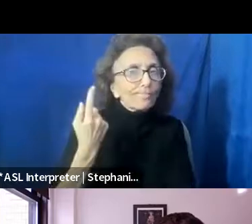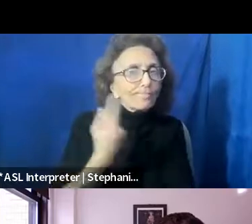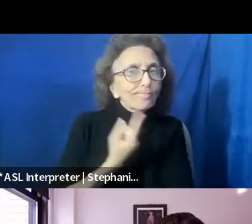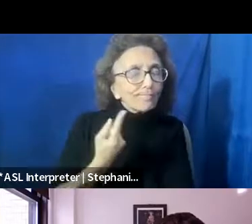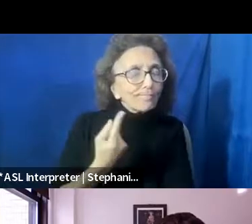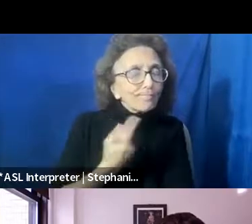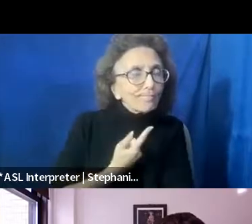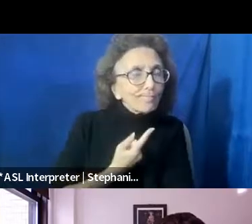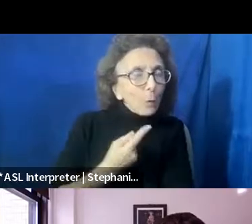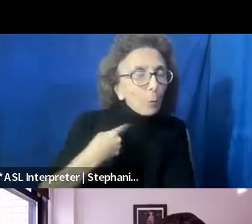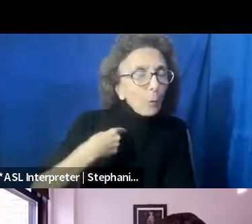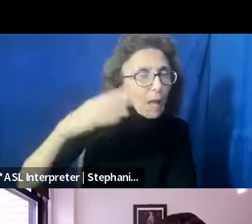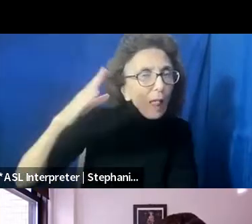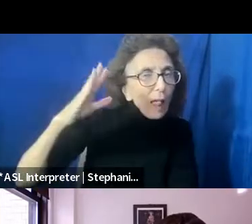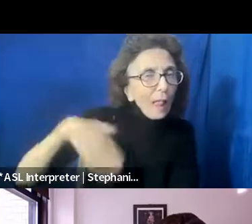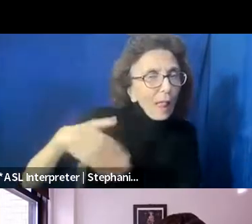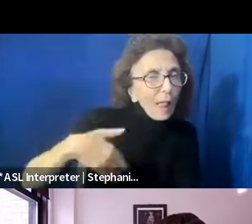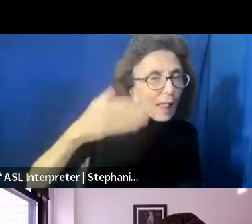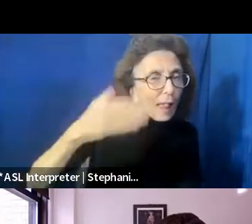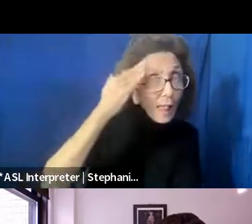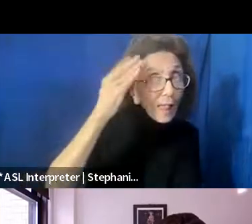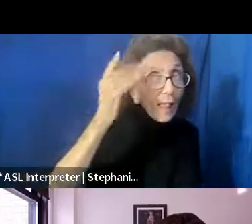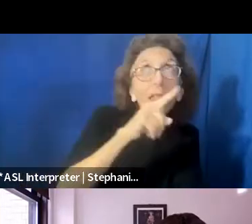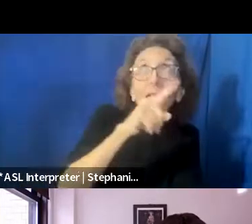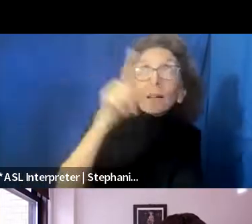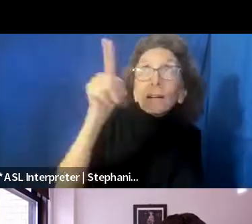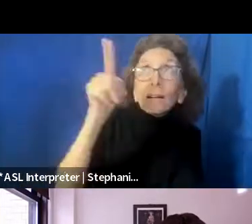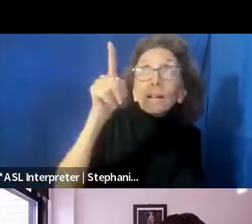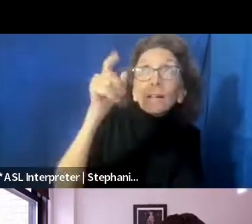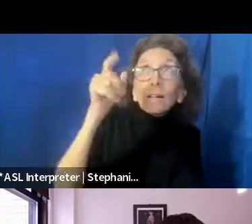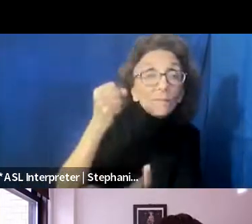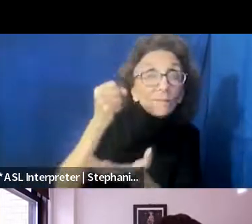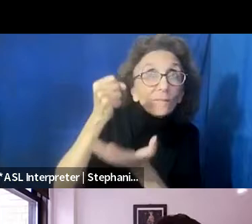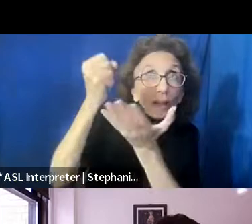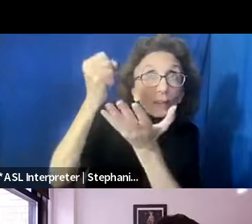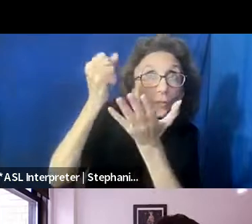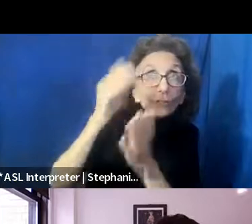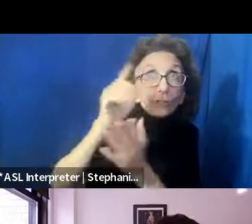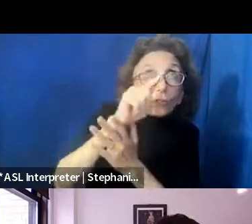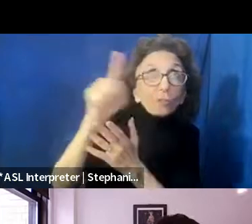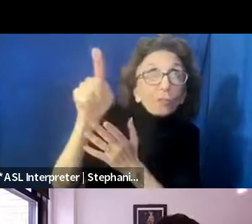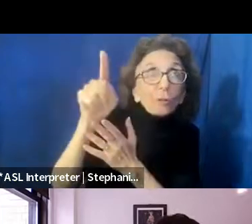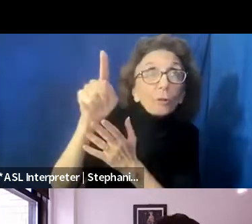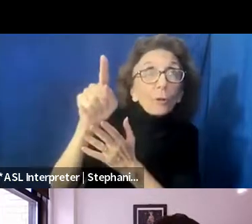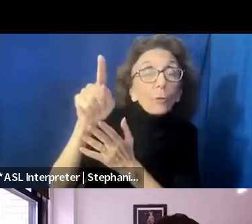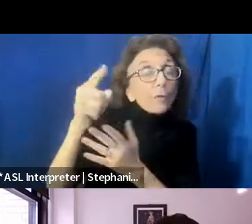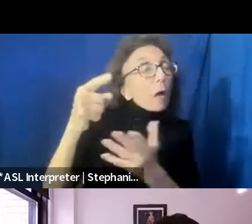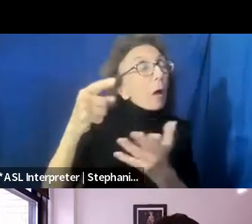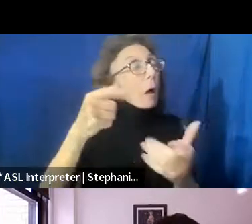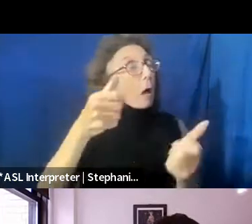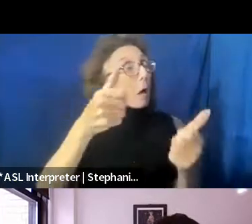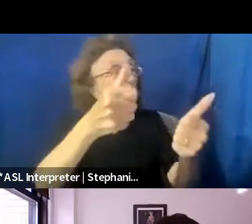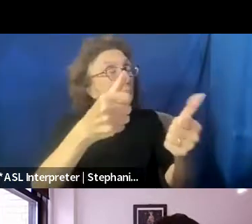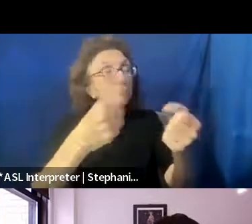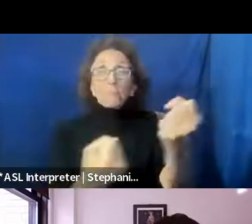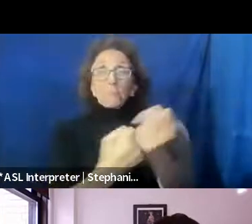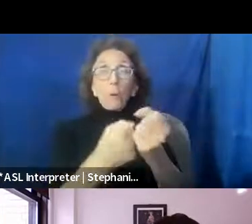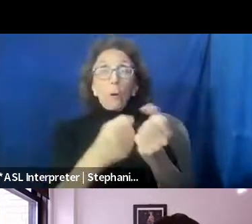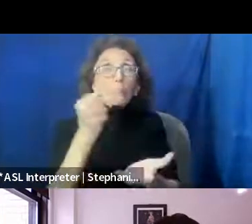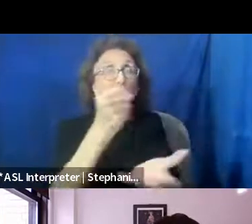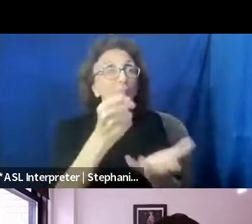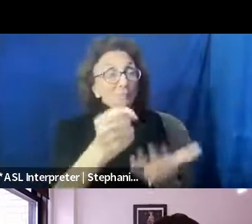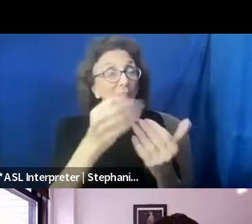We don't know yet whether the funding community is going to be supportive of that or